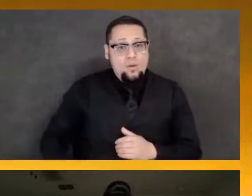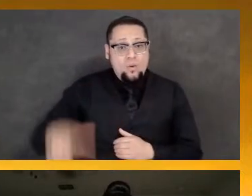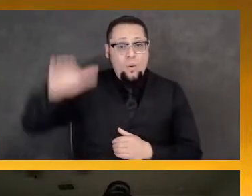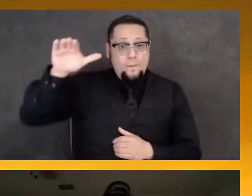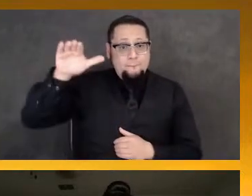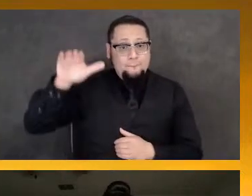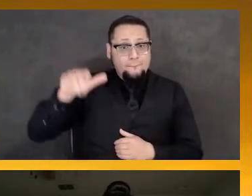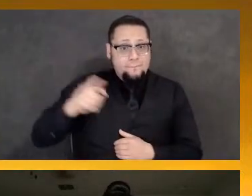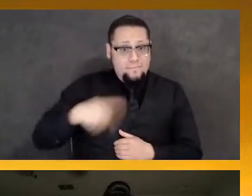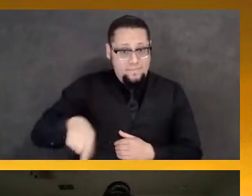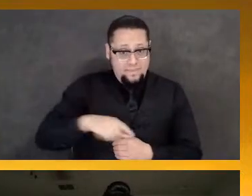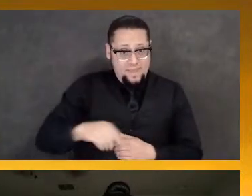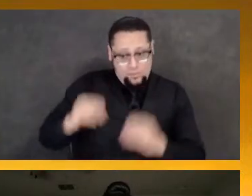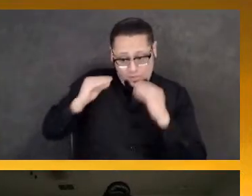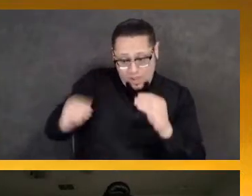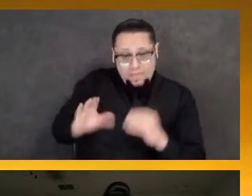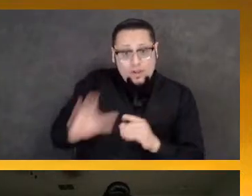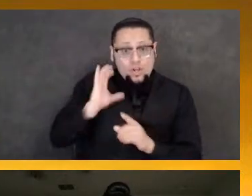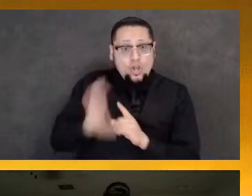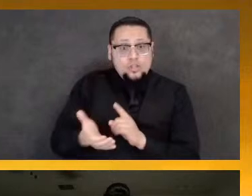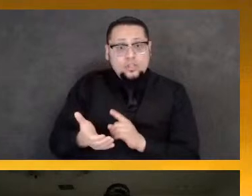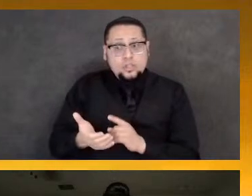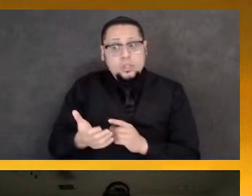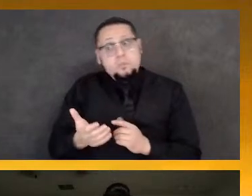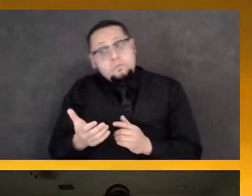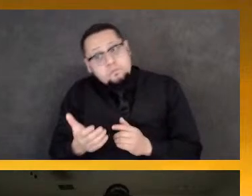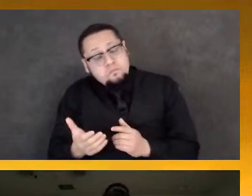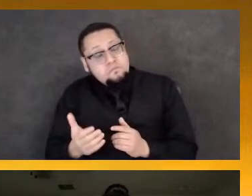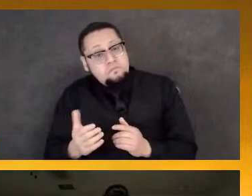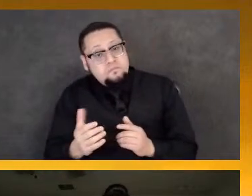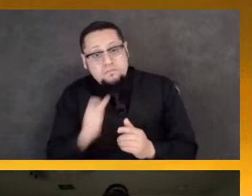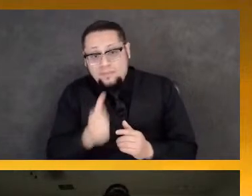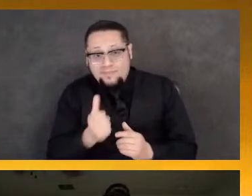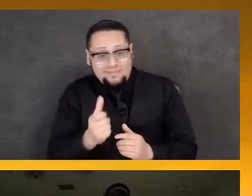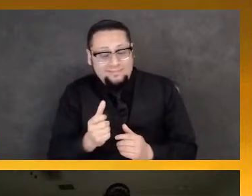some sort of connection to indigeneity. And